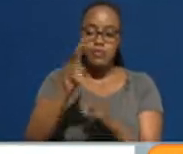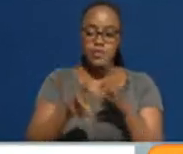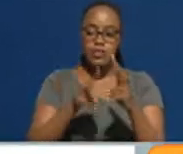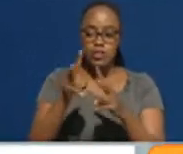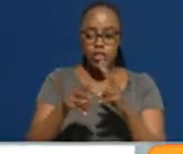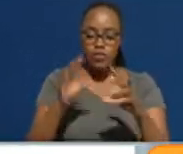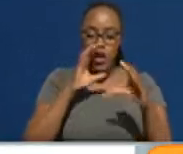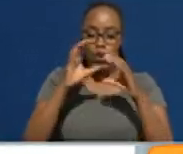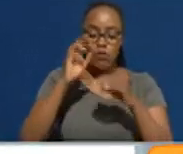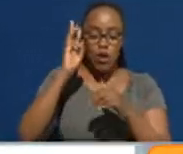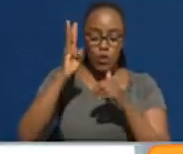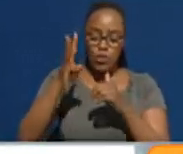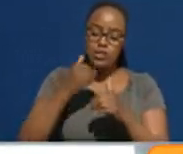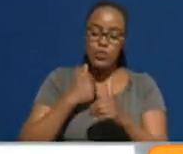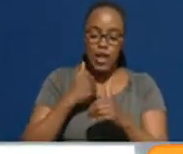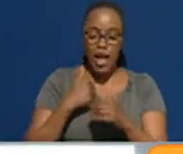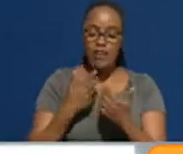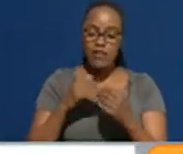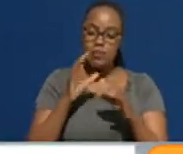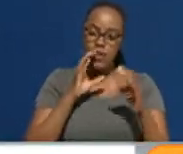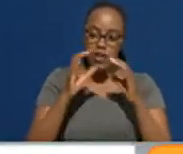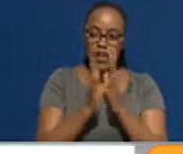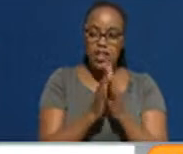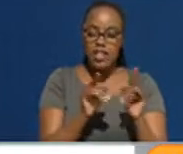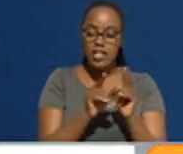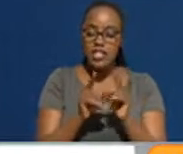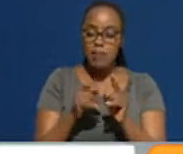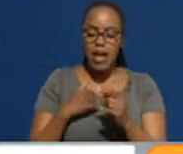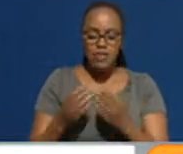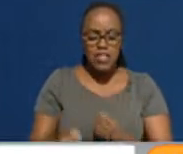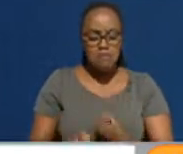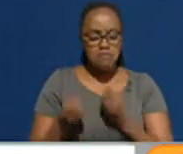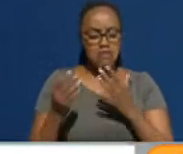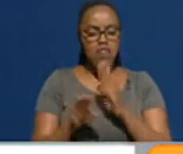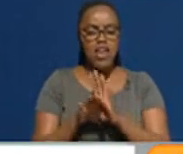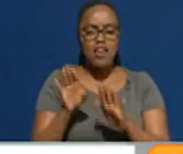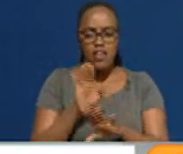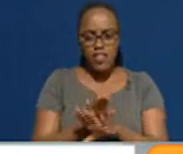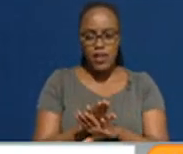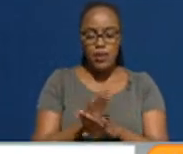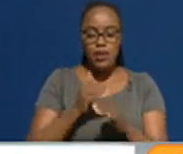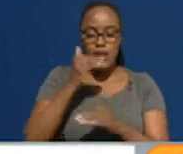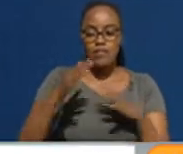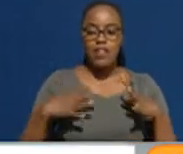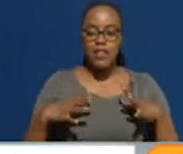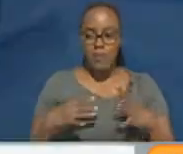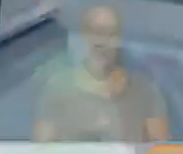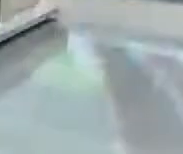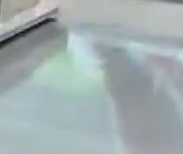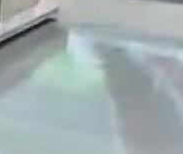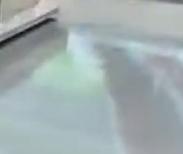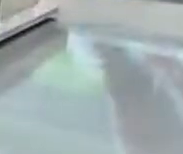A conversation that we've been looking forward to, and they're here and they're not holding anything back. Yeah. We carry on with it after.